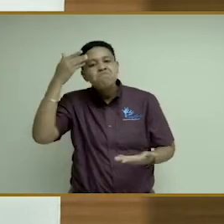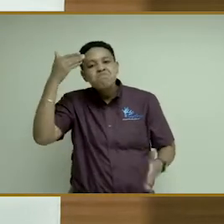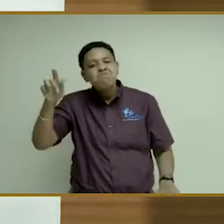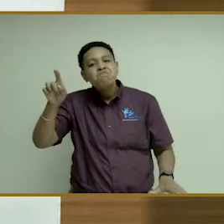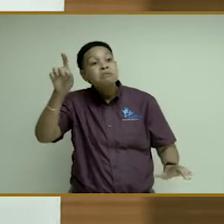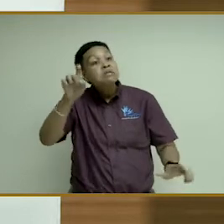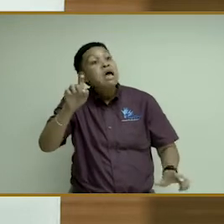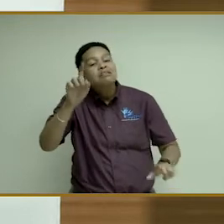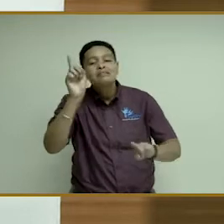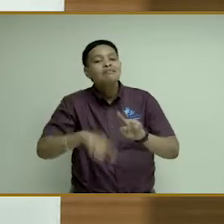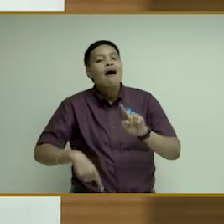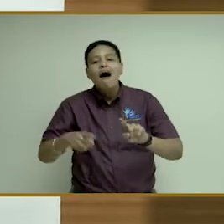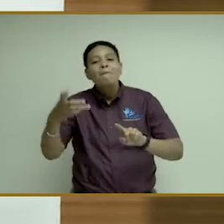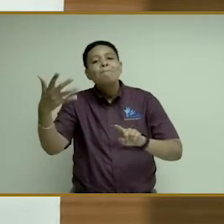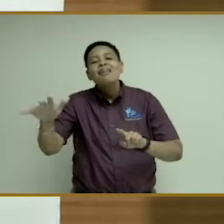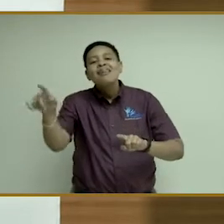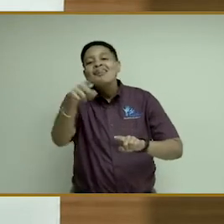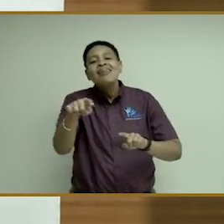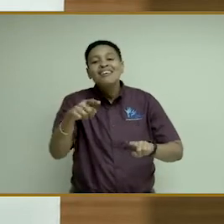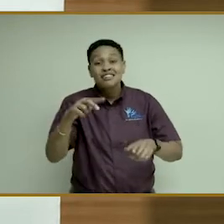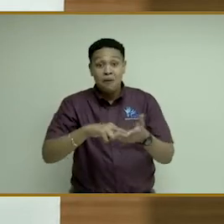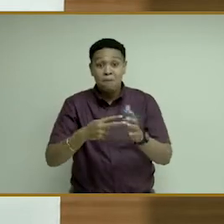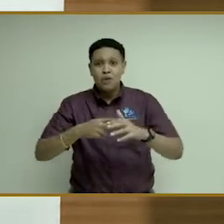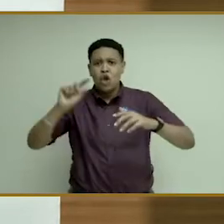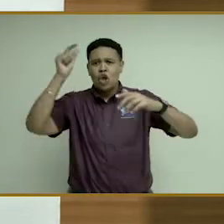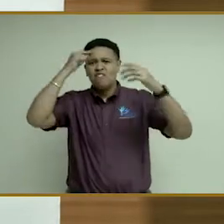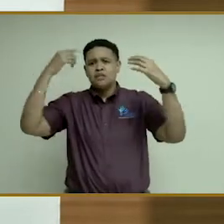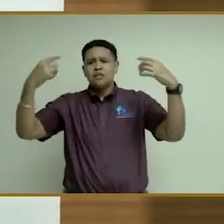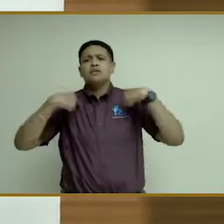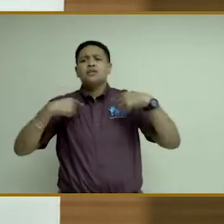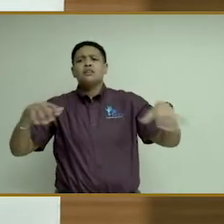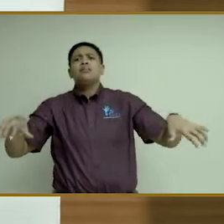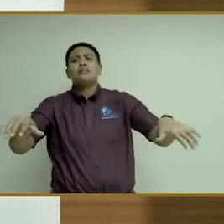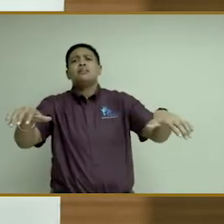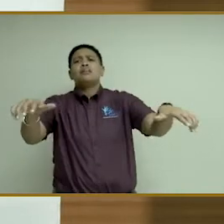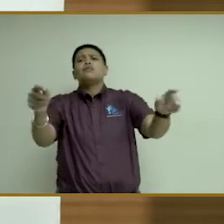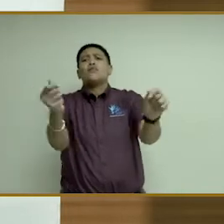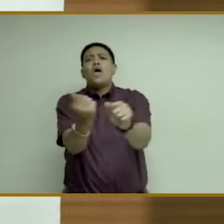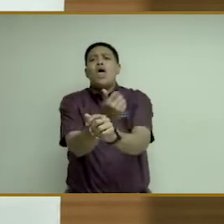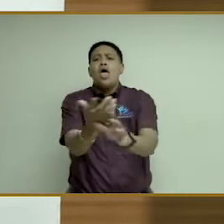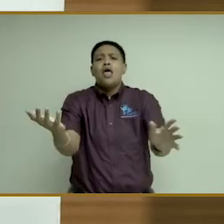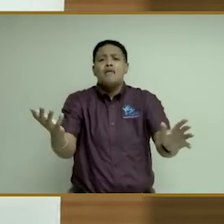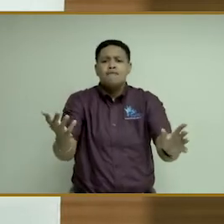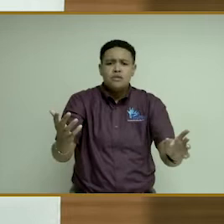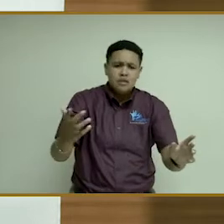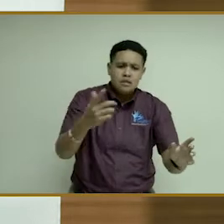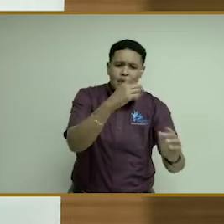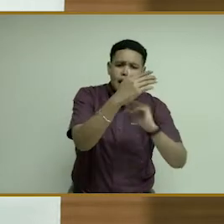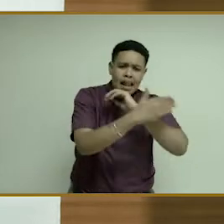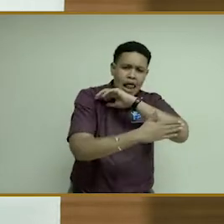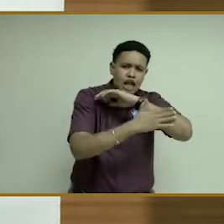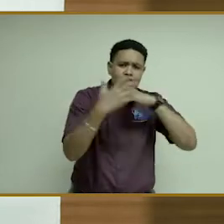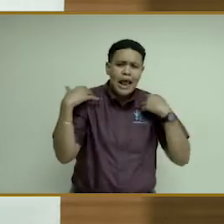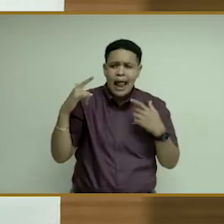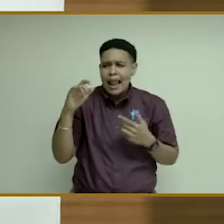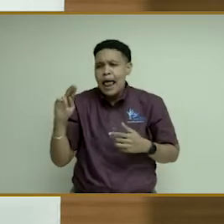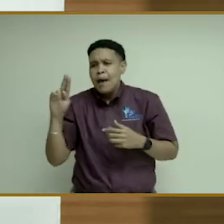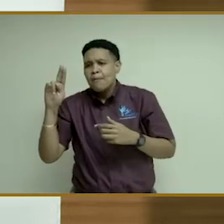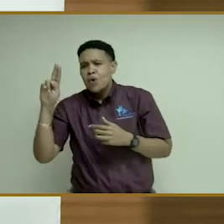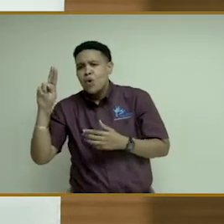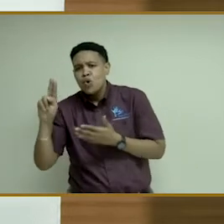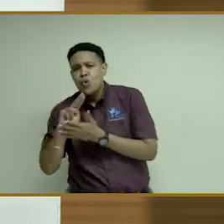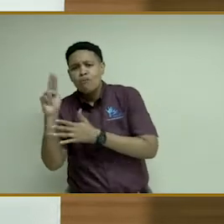And so it is not that we want to do everything in the public space, at the university, or at the national public health club, it is because